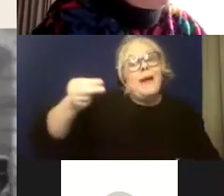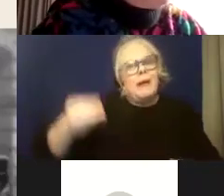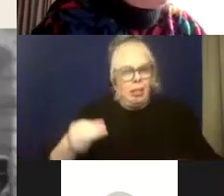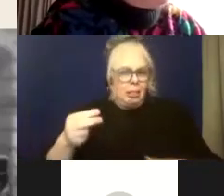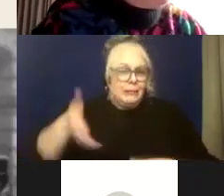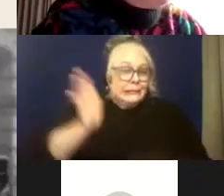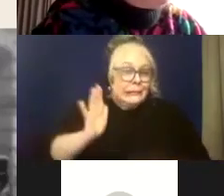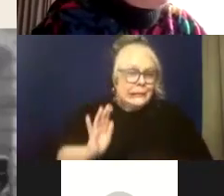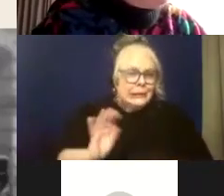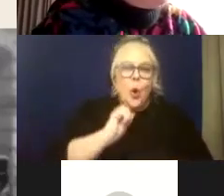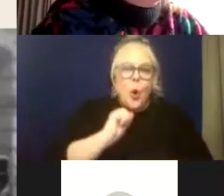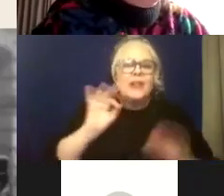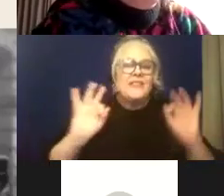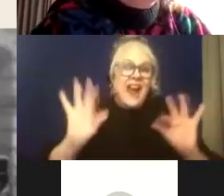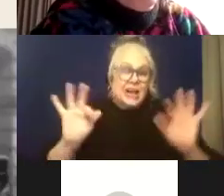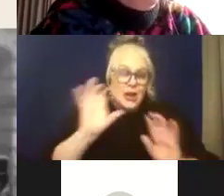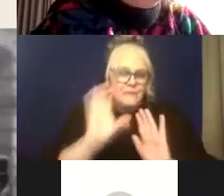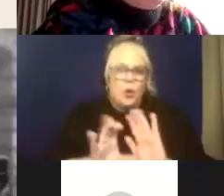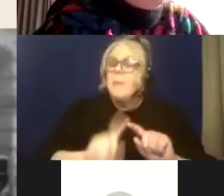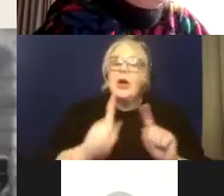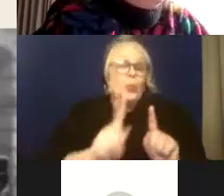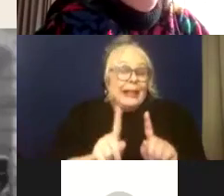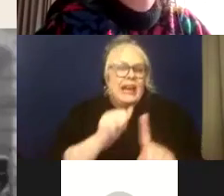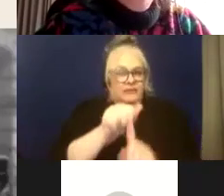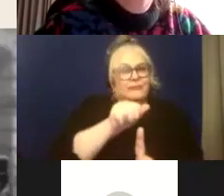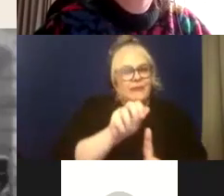Right away, Michaela's like A.